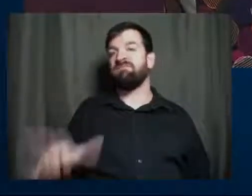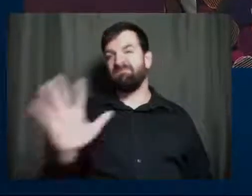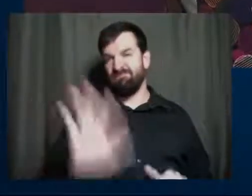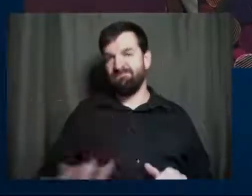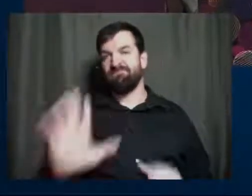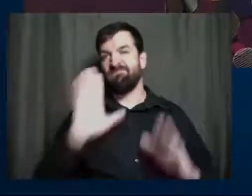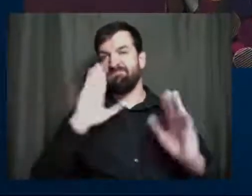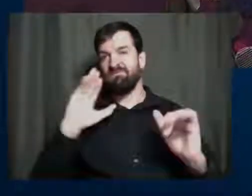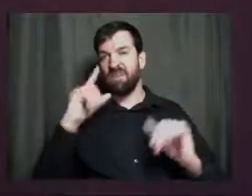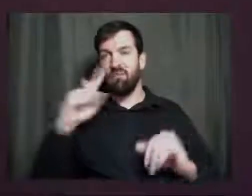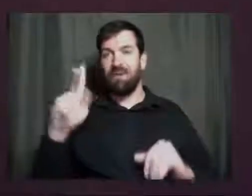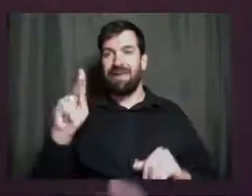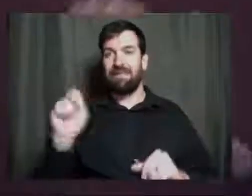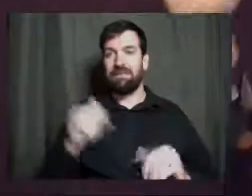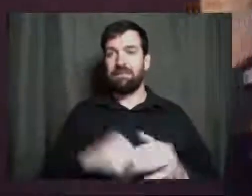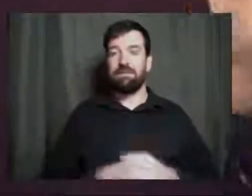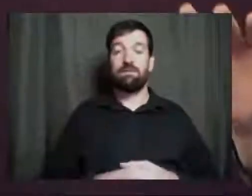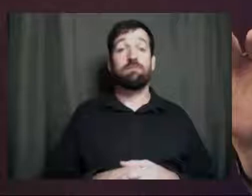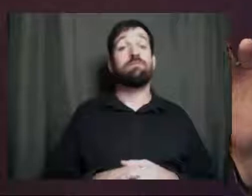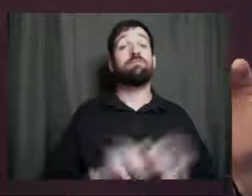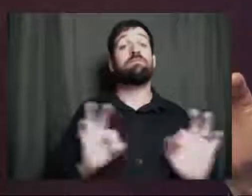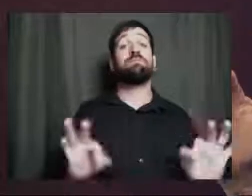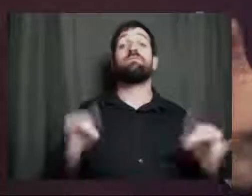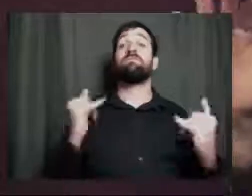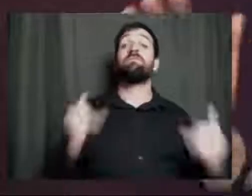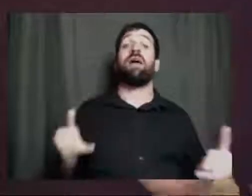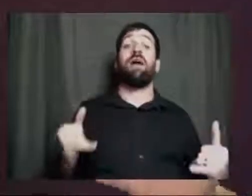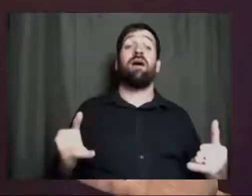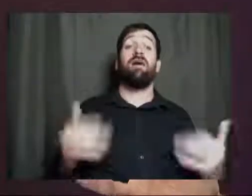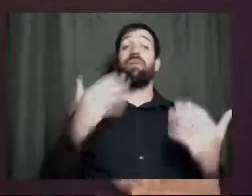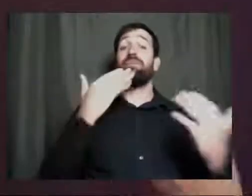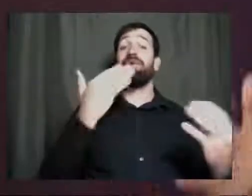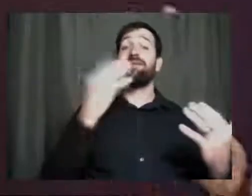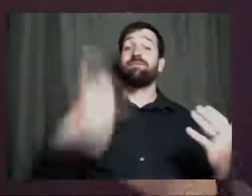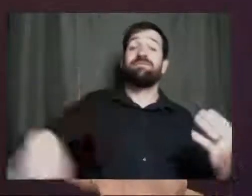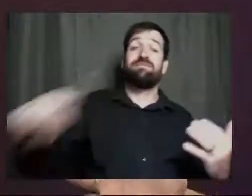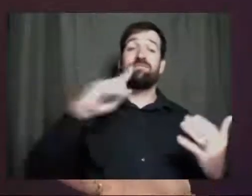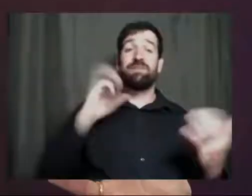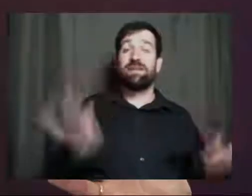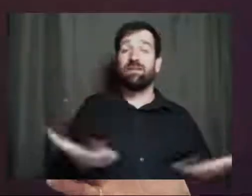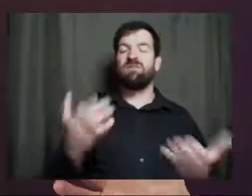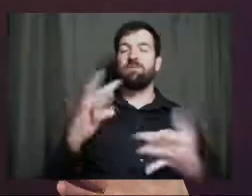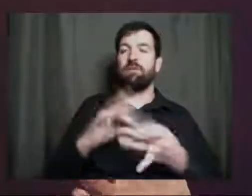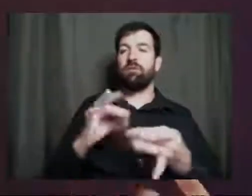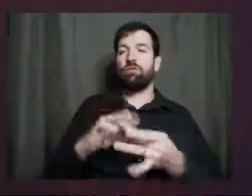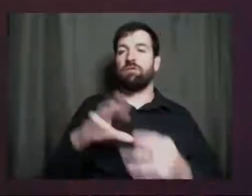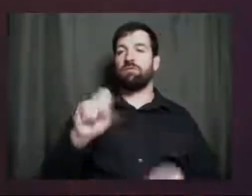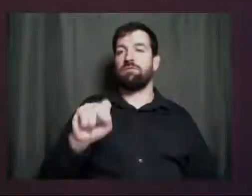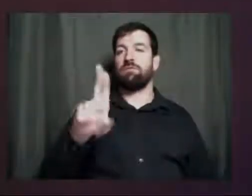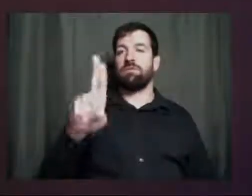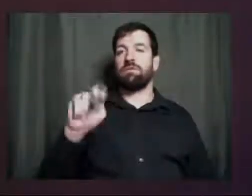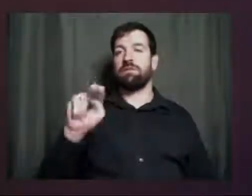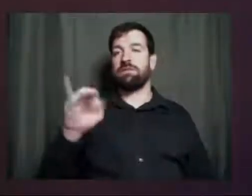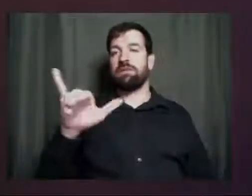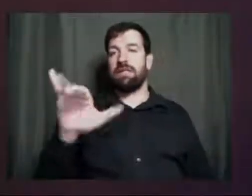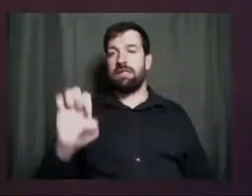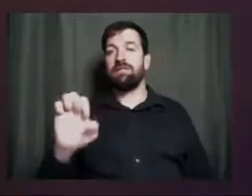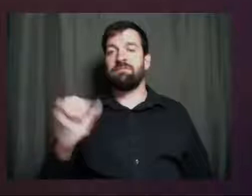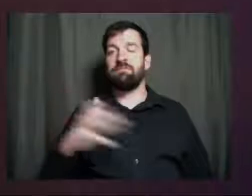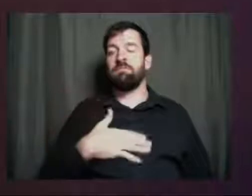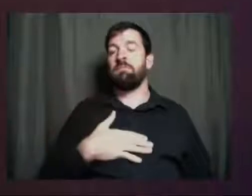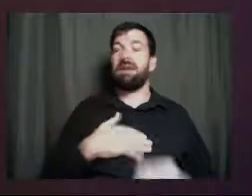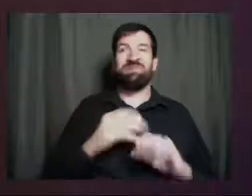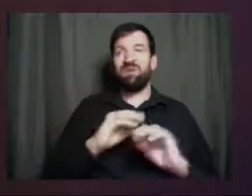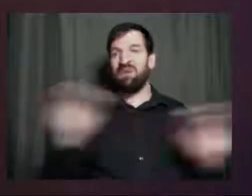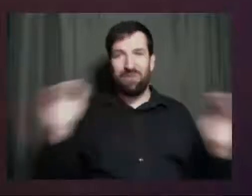right. Okay, so now we would thank everyone for being with us. I mentioned Sunnye earlier, my shameless plug for my daughter, but Sunnye Says is back with the latest